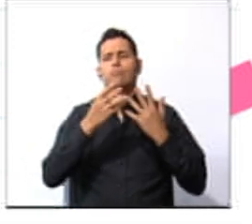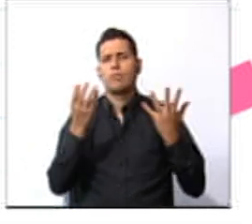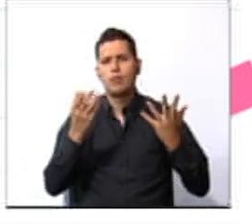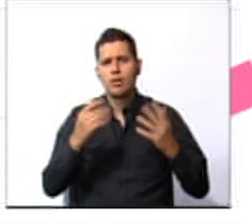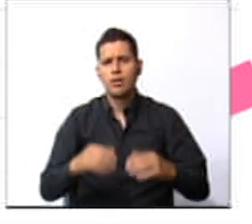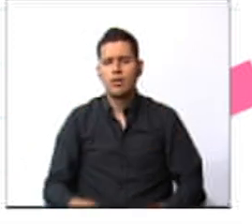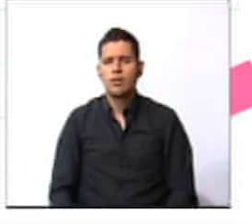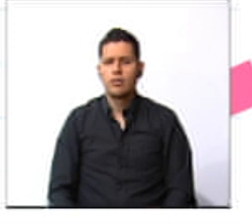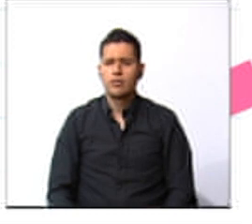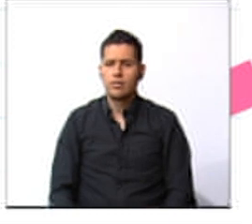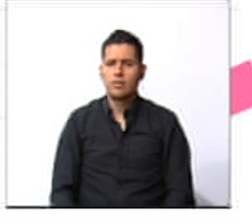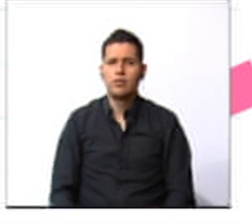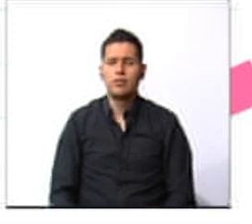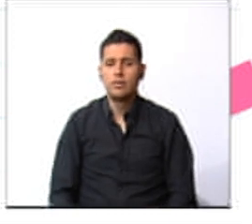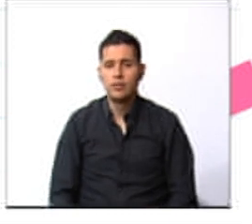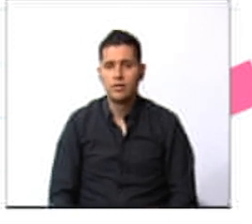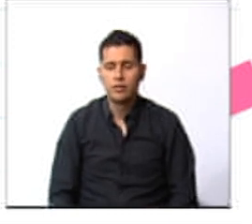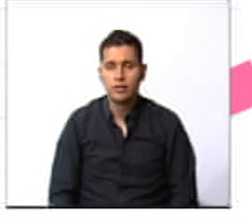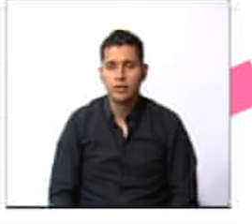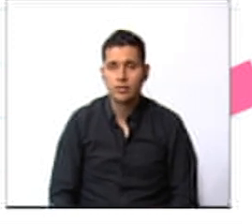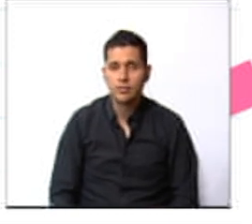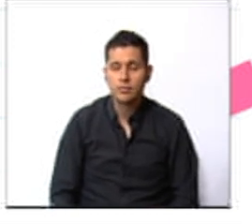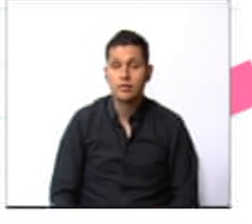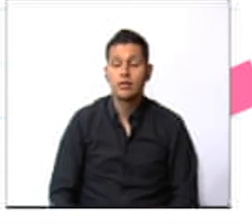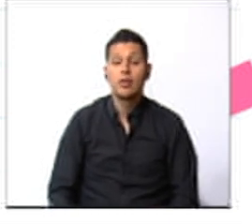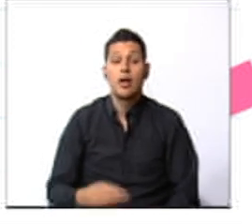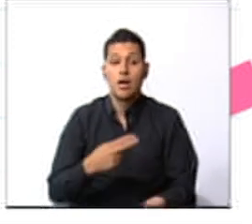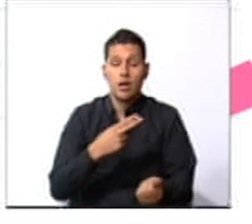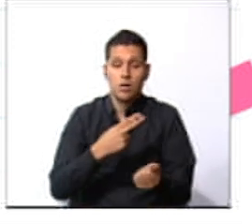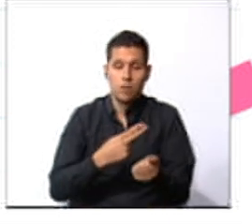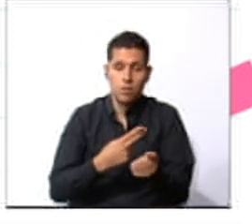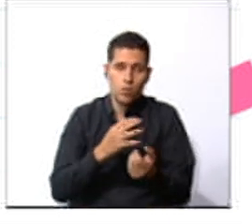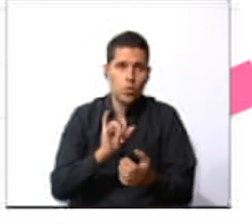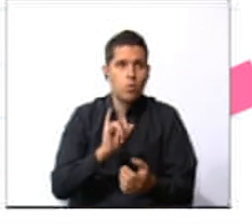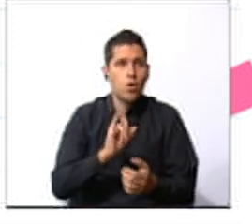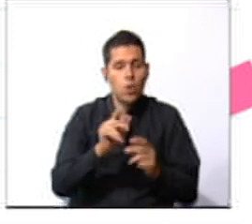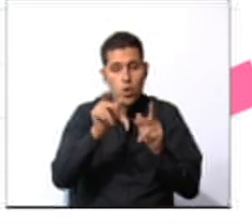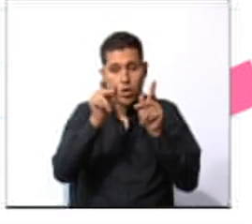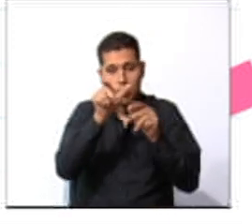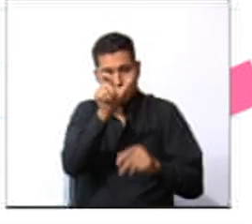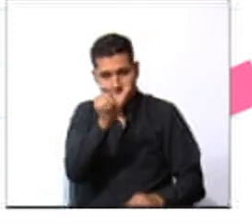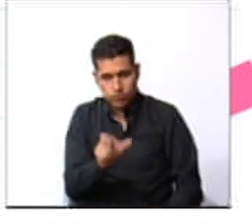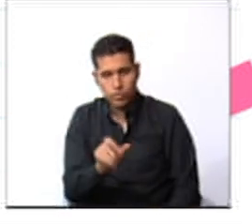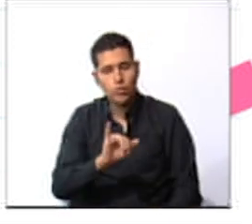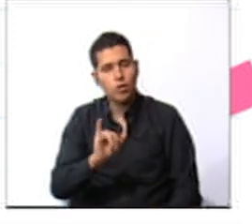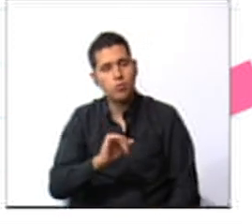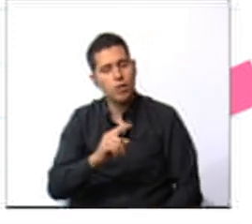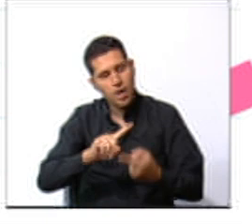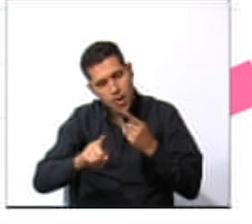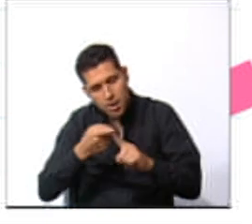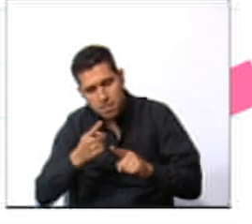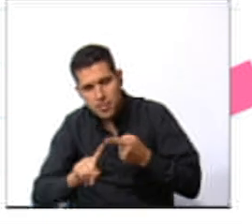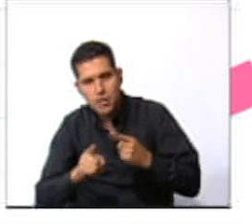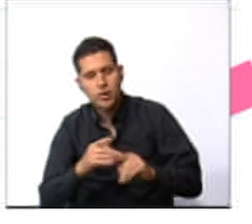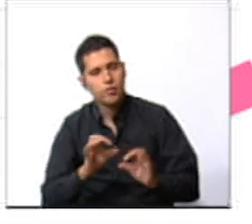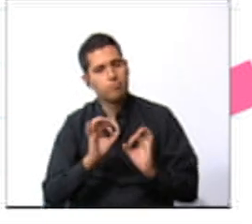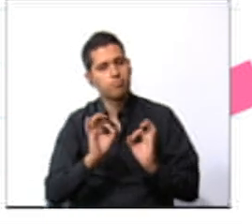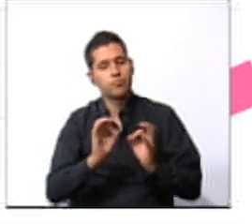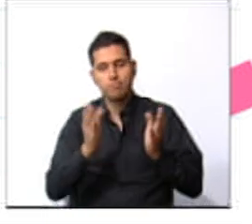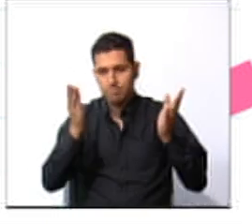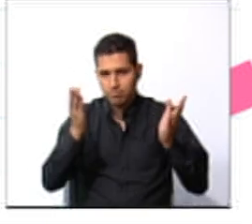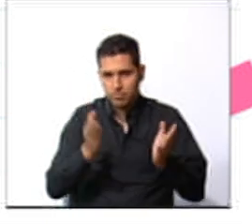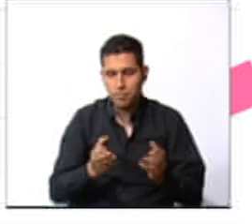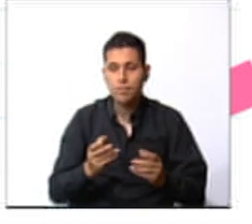expresses both warmth and hospitality. Costa Rica has become the tourist center